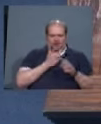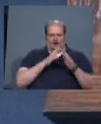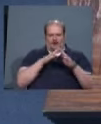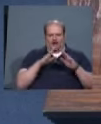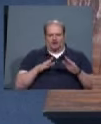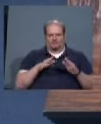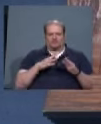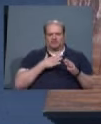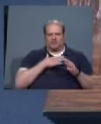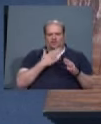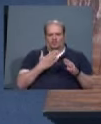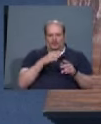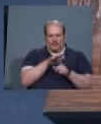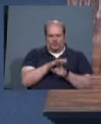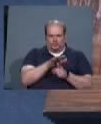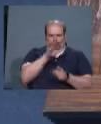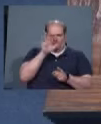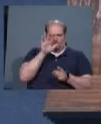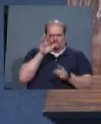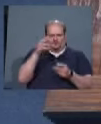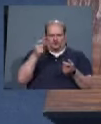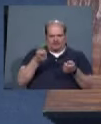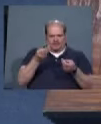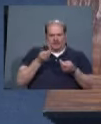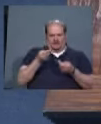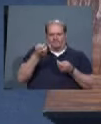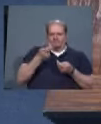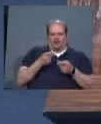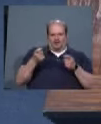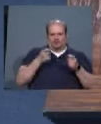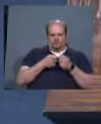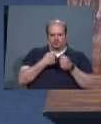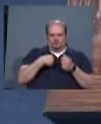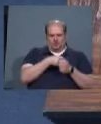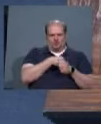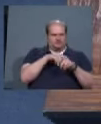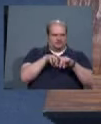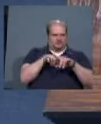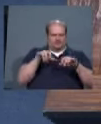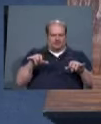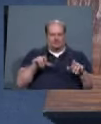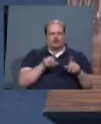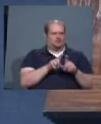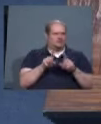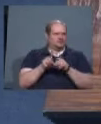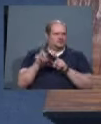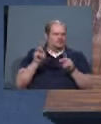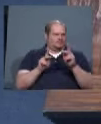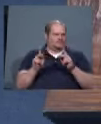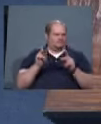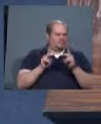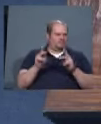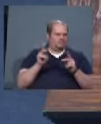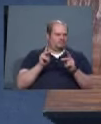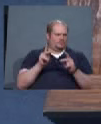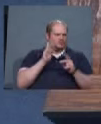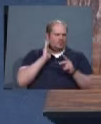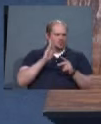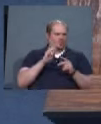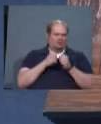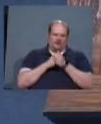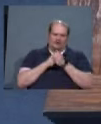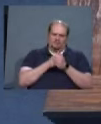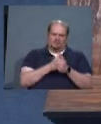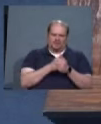willing to lift the Bigfoot. But at the same time, the very same people are